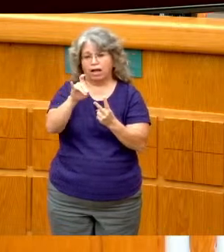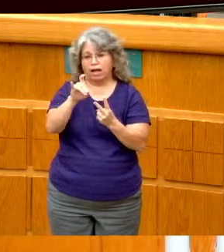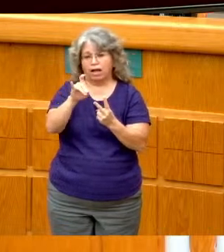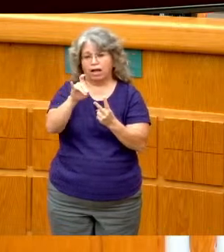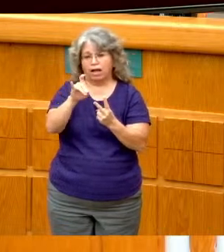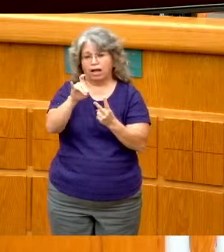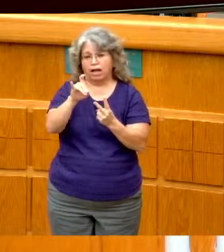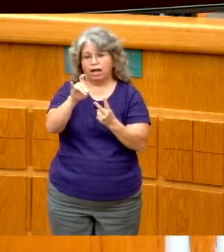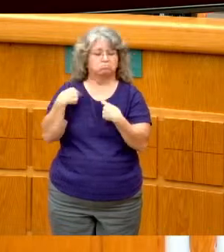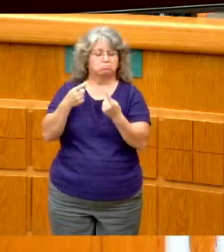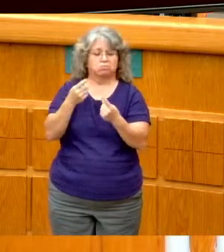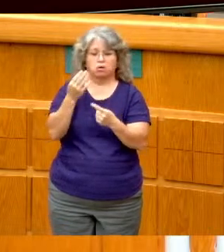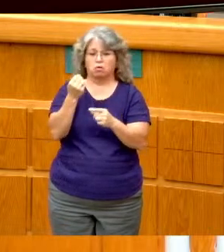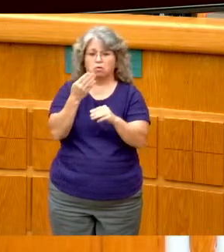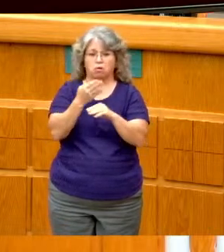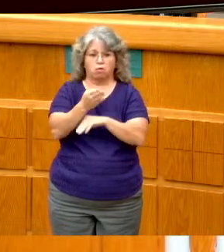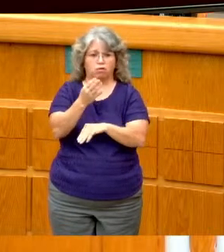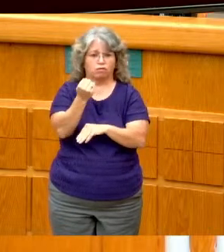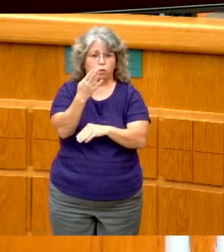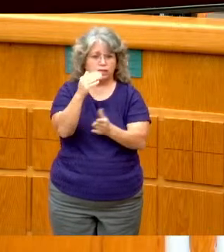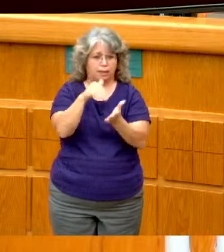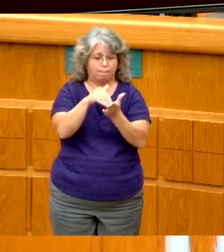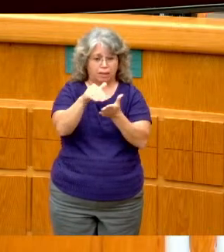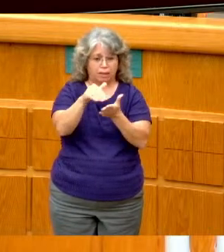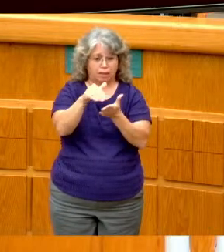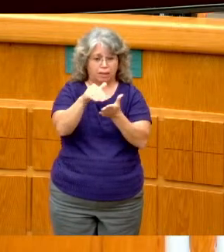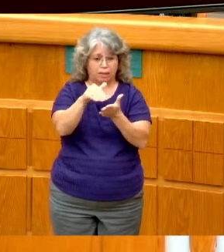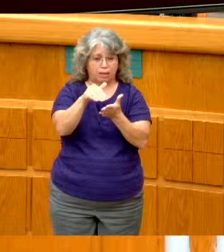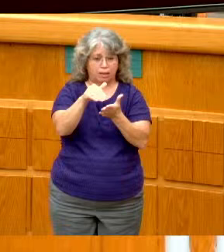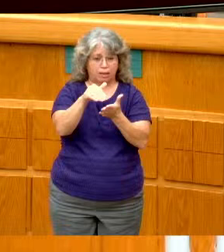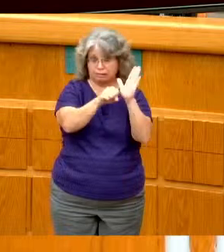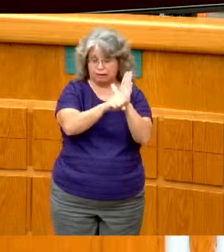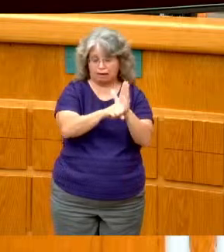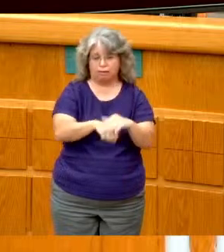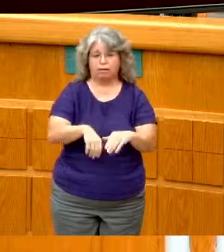coronavirus vaccine. Oasis County has administered over